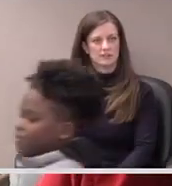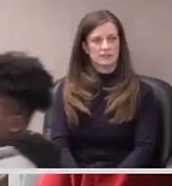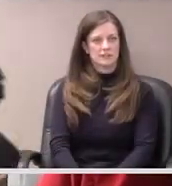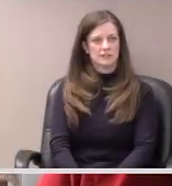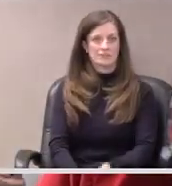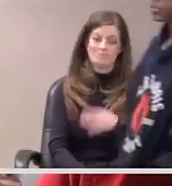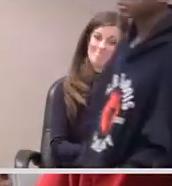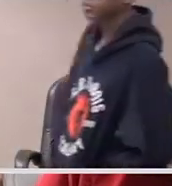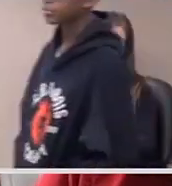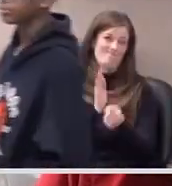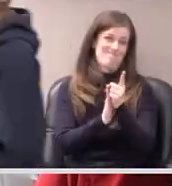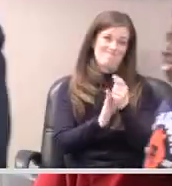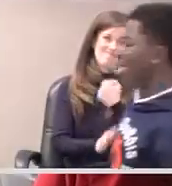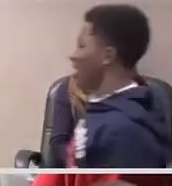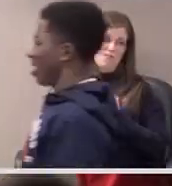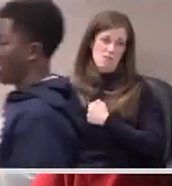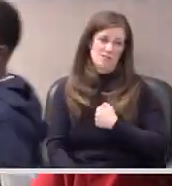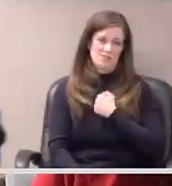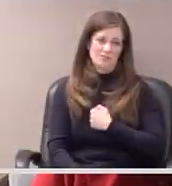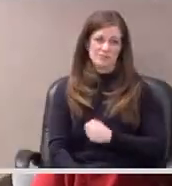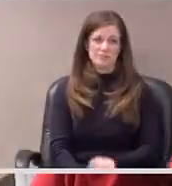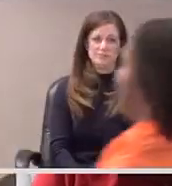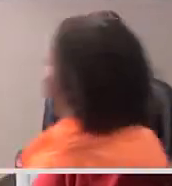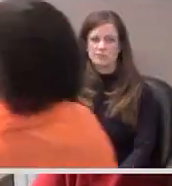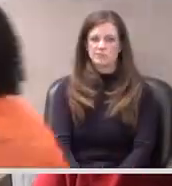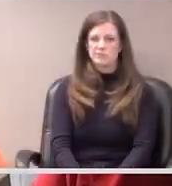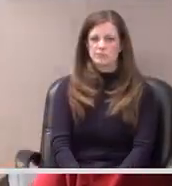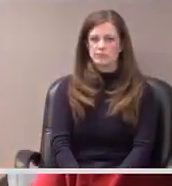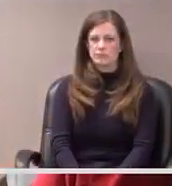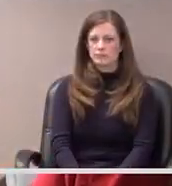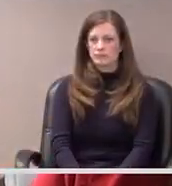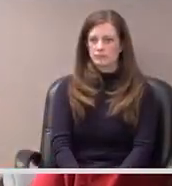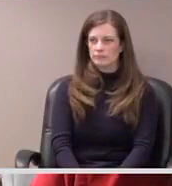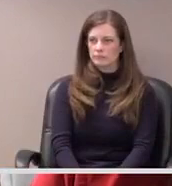Last minute, I'm sorry, gentlemen.